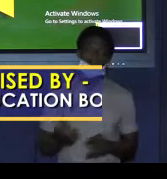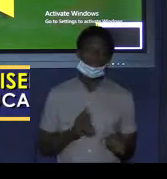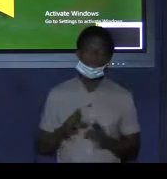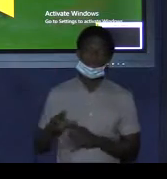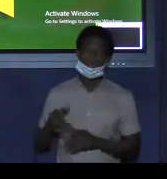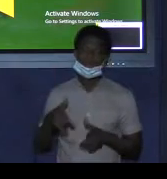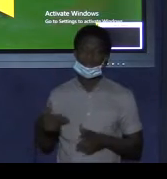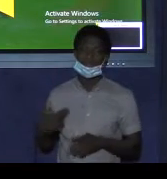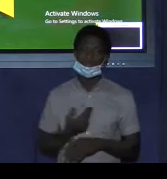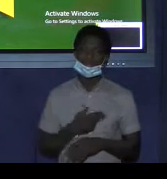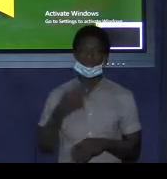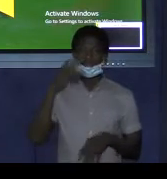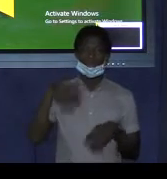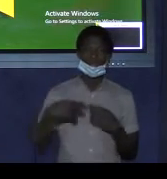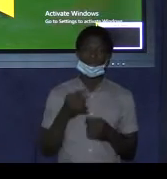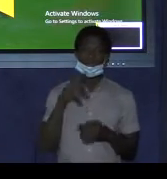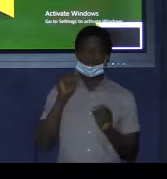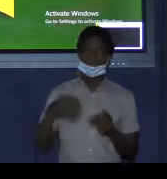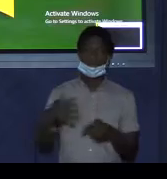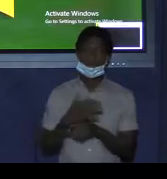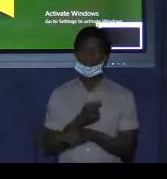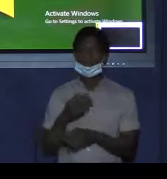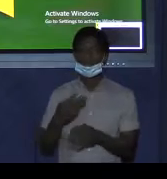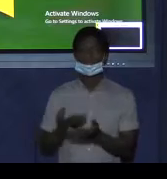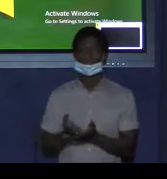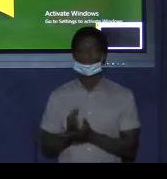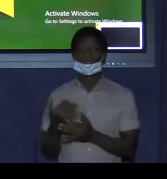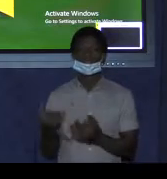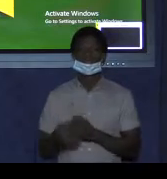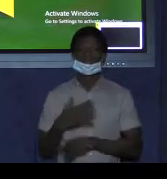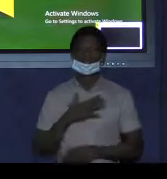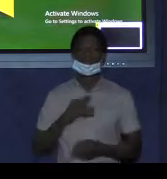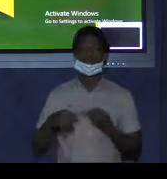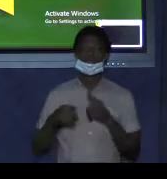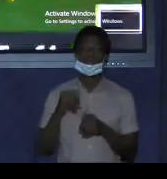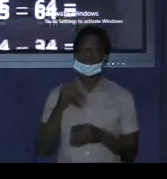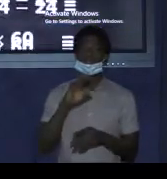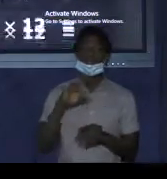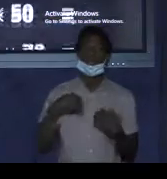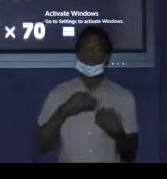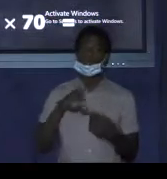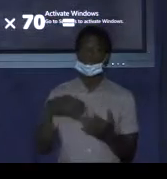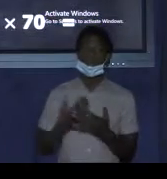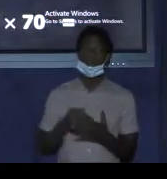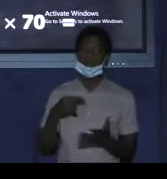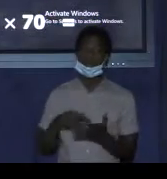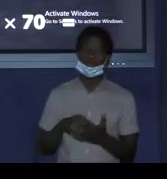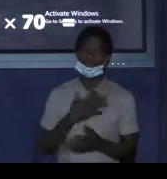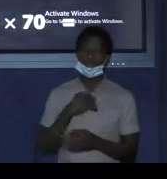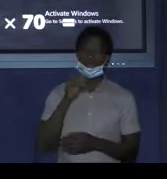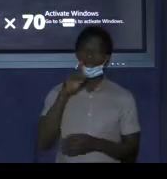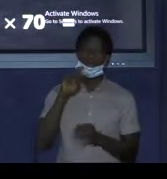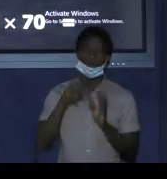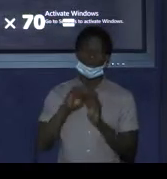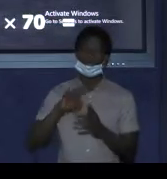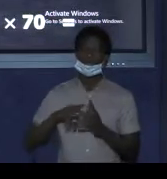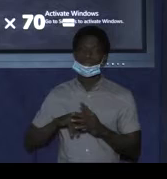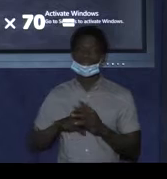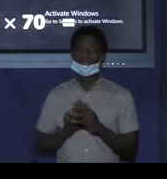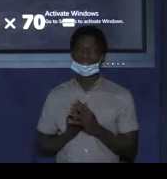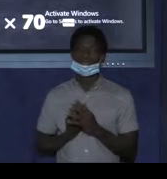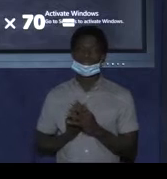your pen and paper? Let's see how many you can get right today, my friend. You have all these sums and you have